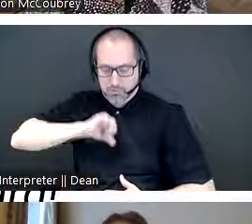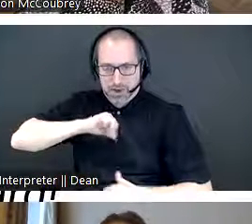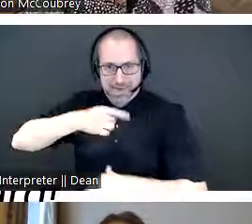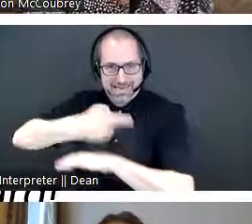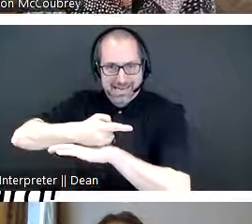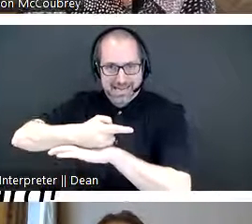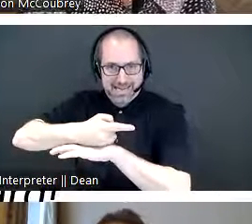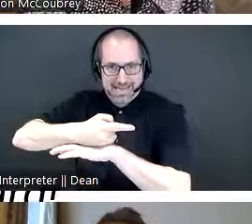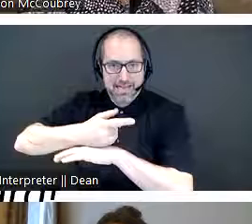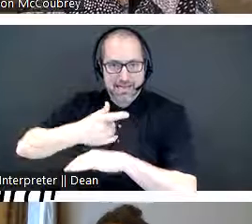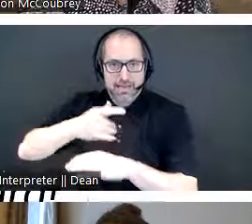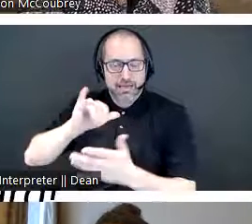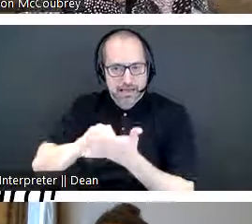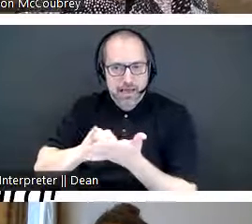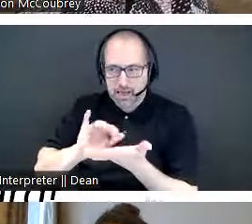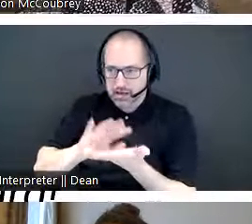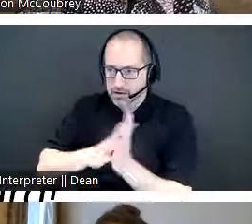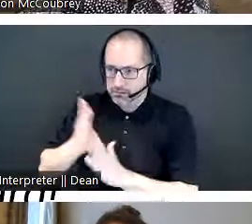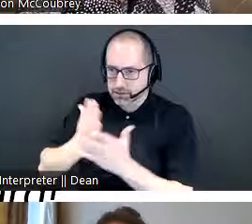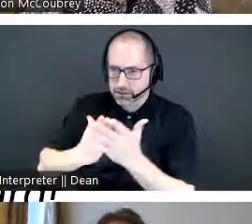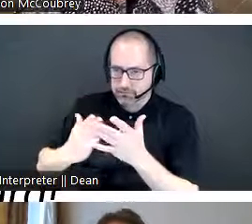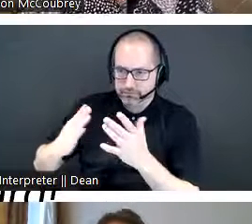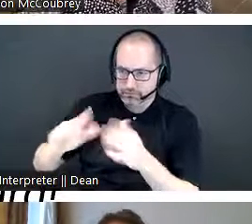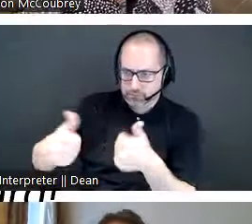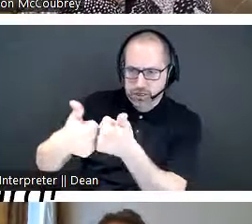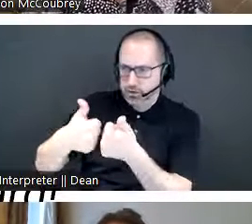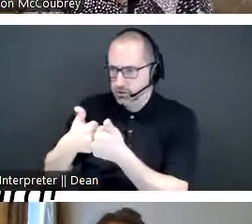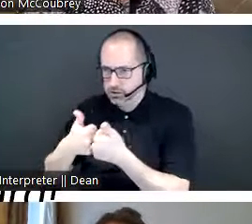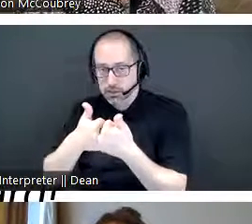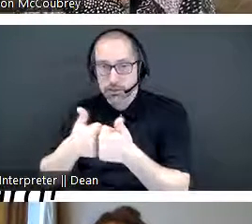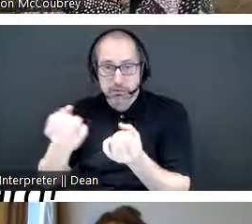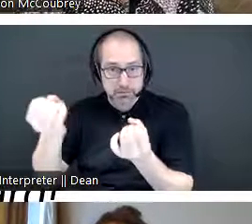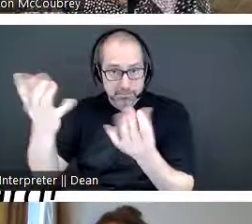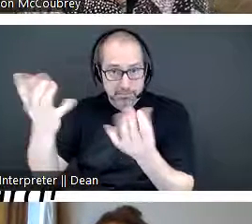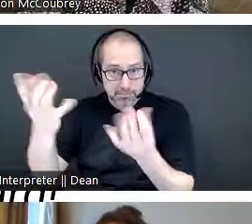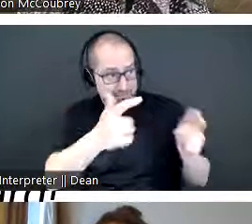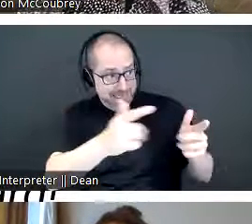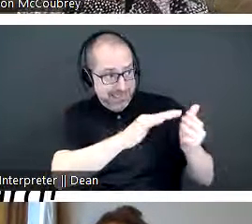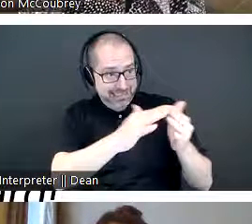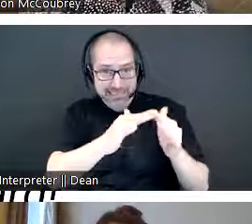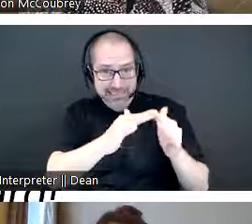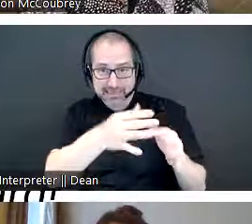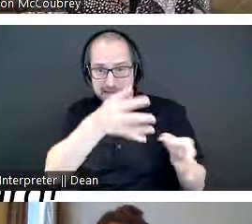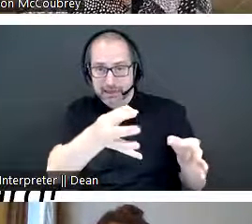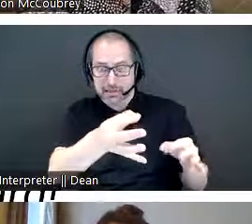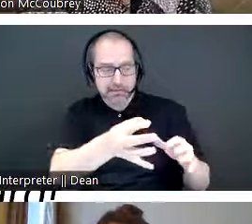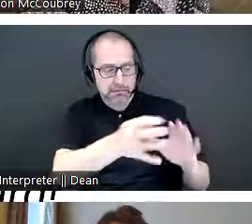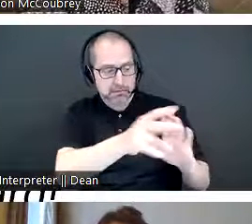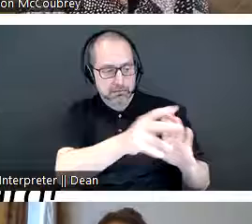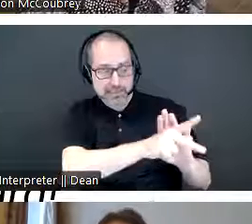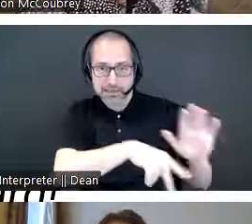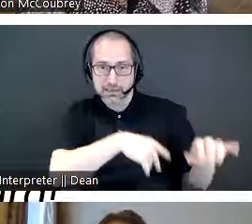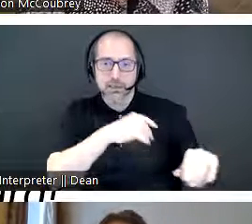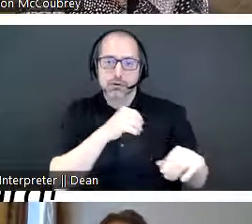some challenges. And so many cities then made the decision or the policy to not do declarations,